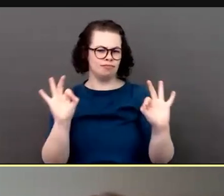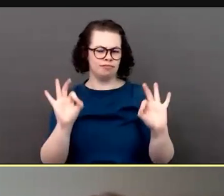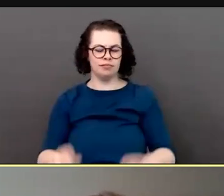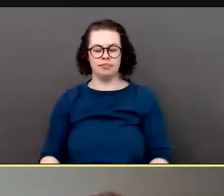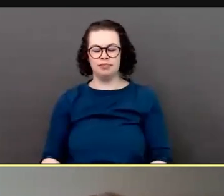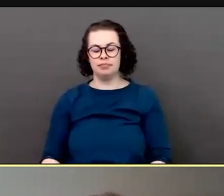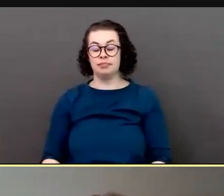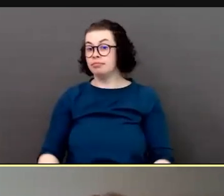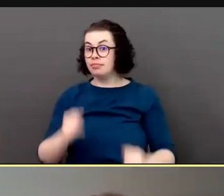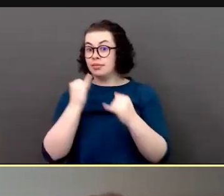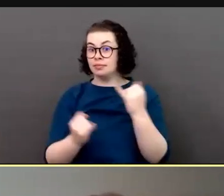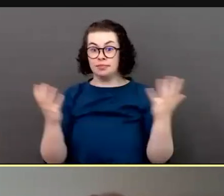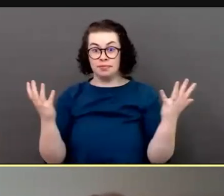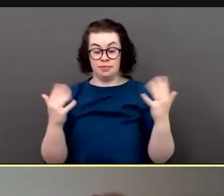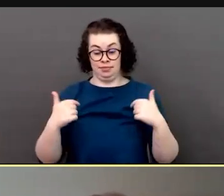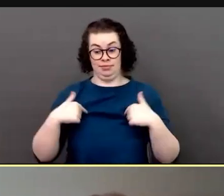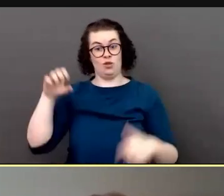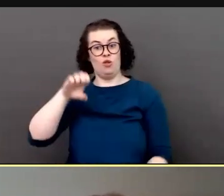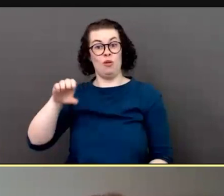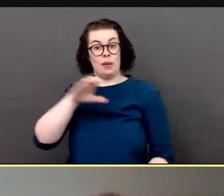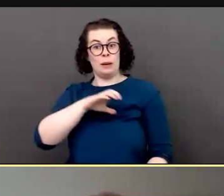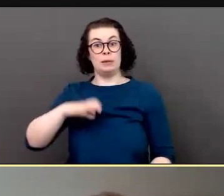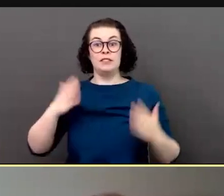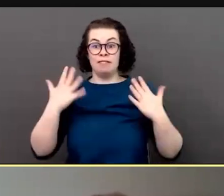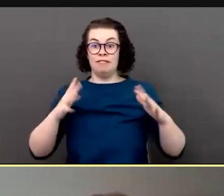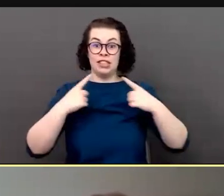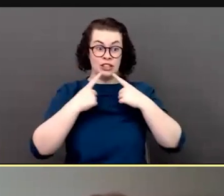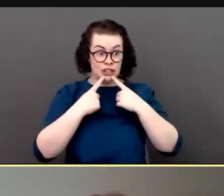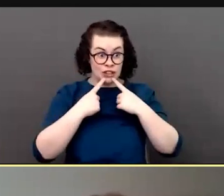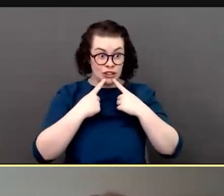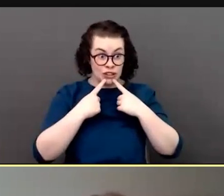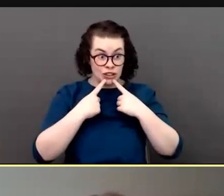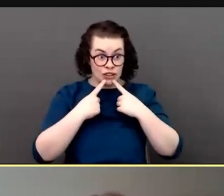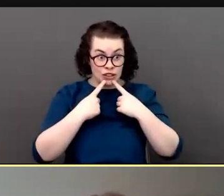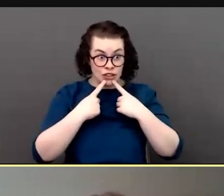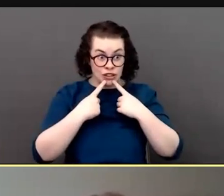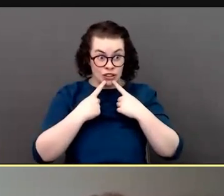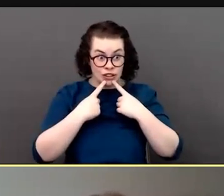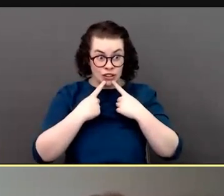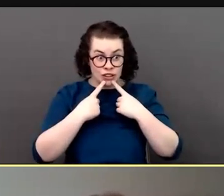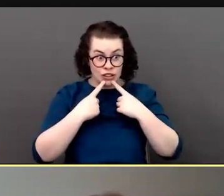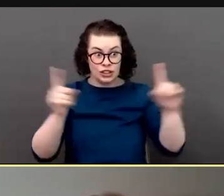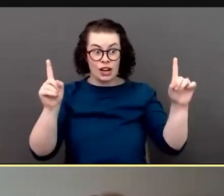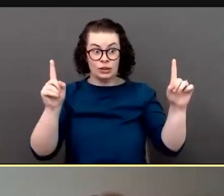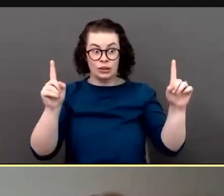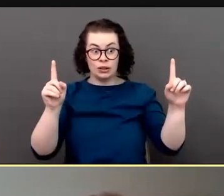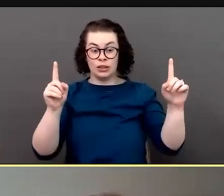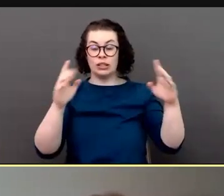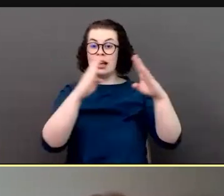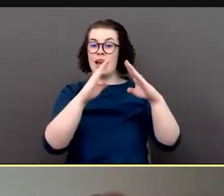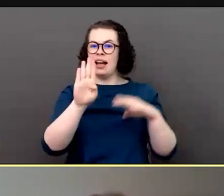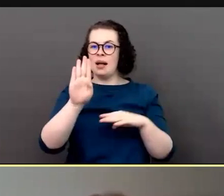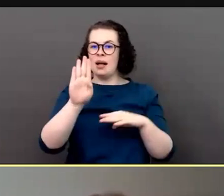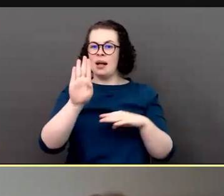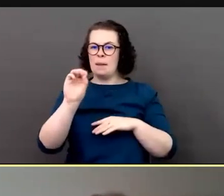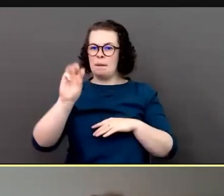Commission launched the new European Bauhaus only a few months ago to shape a movement to explore how to live